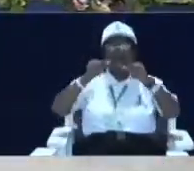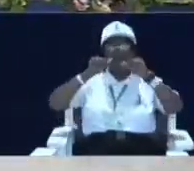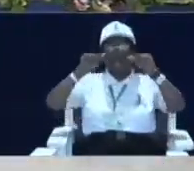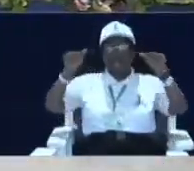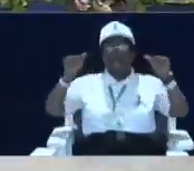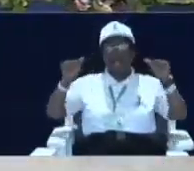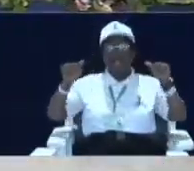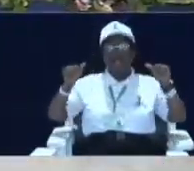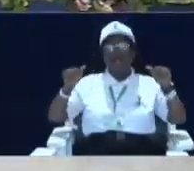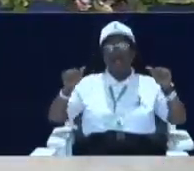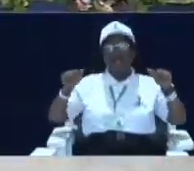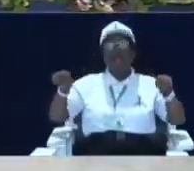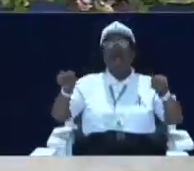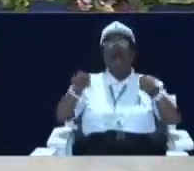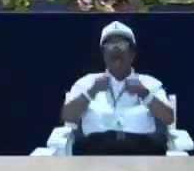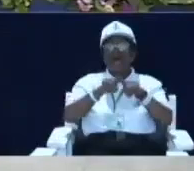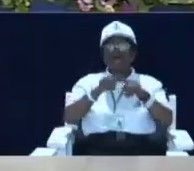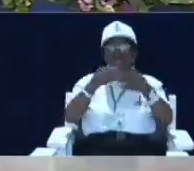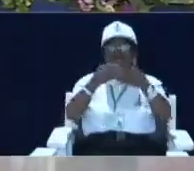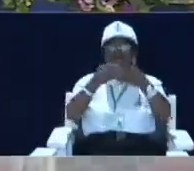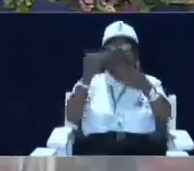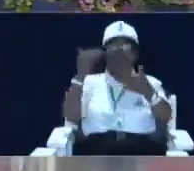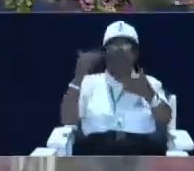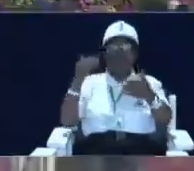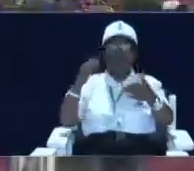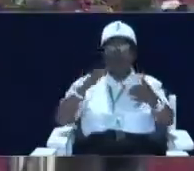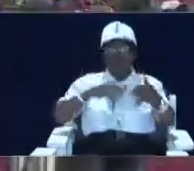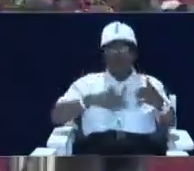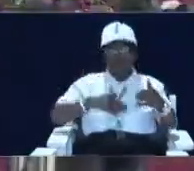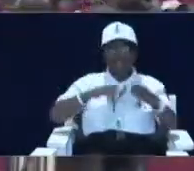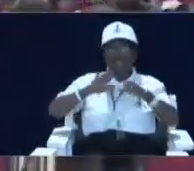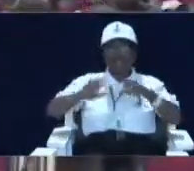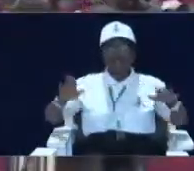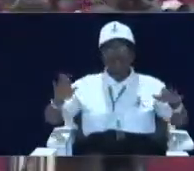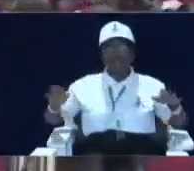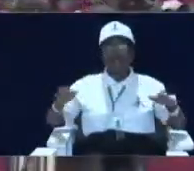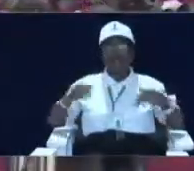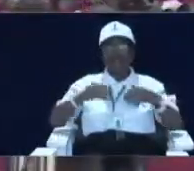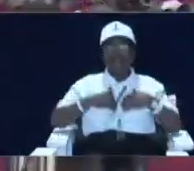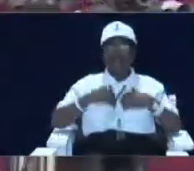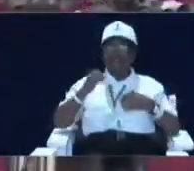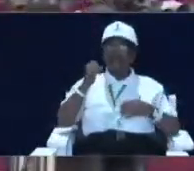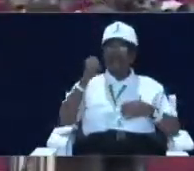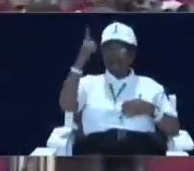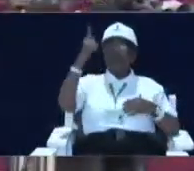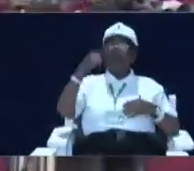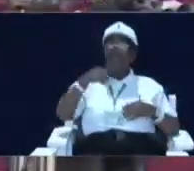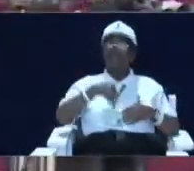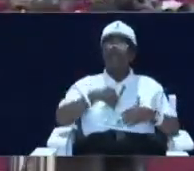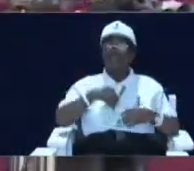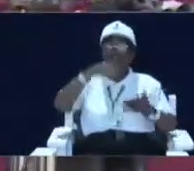As usual, my children have surprised me again tonight.